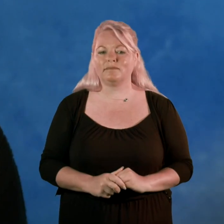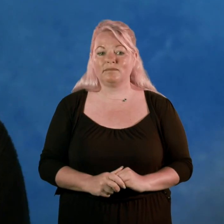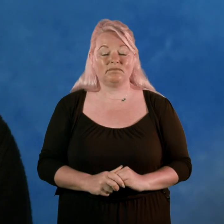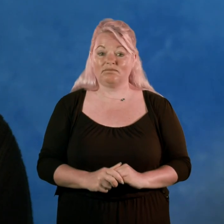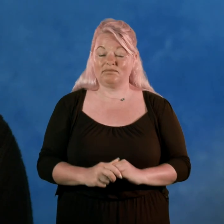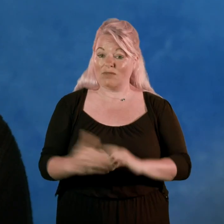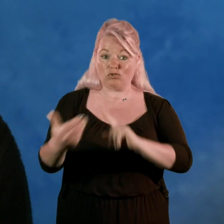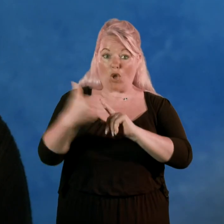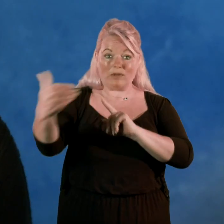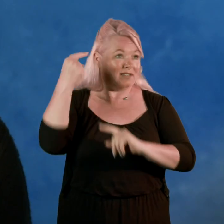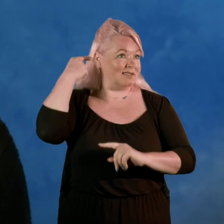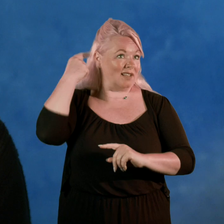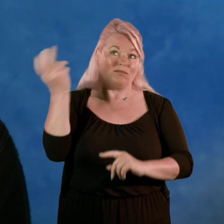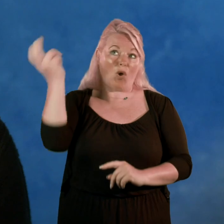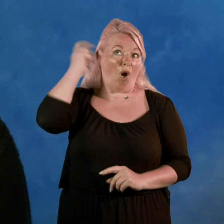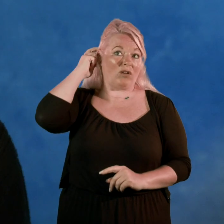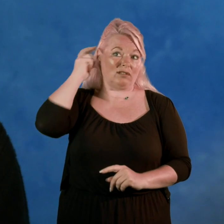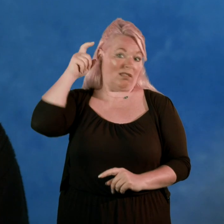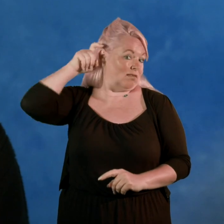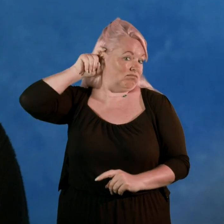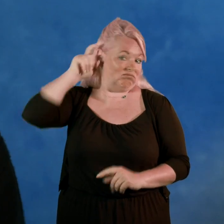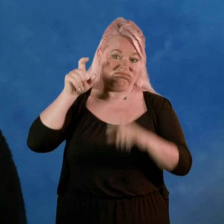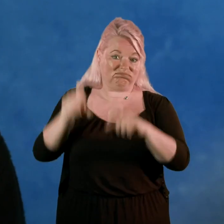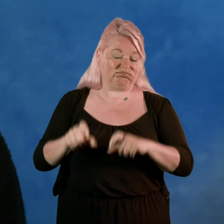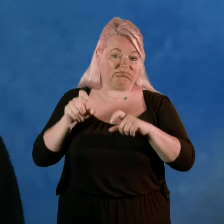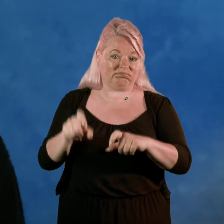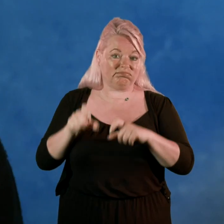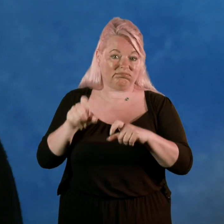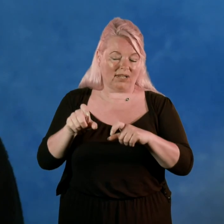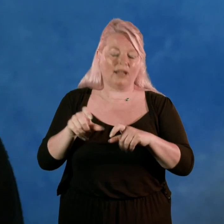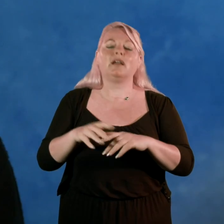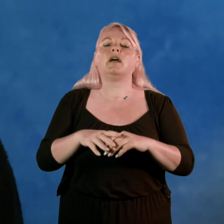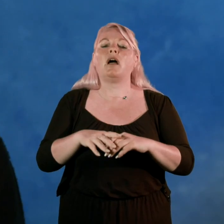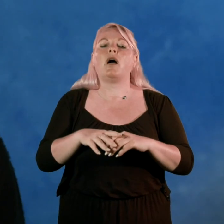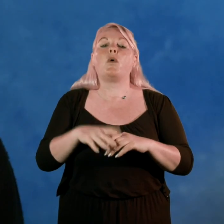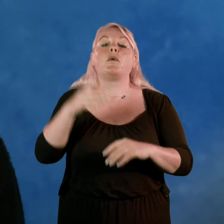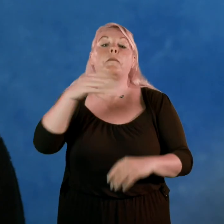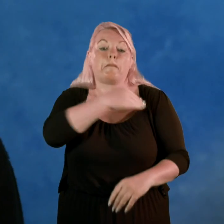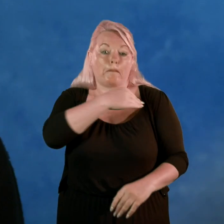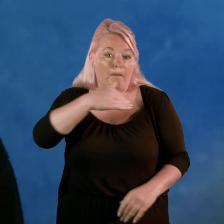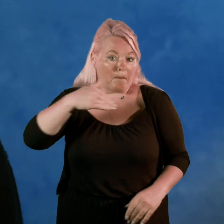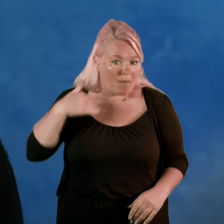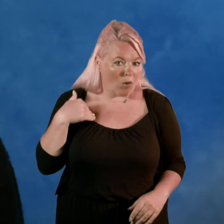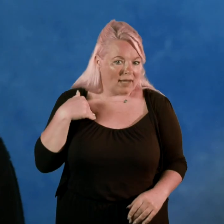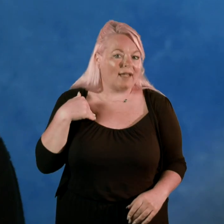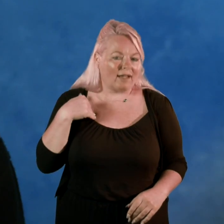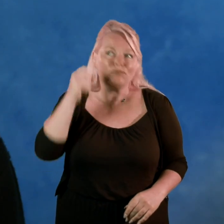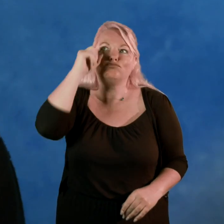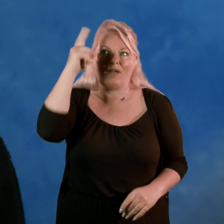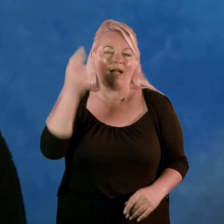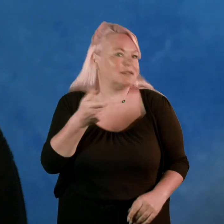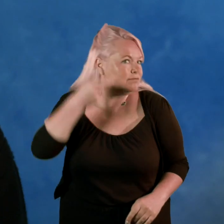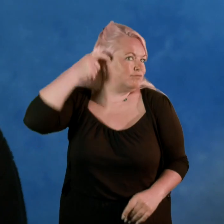but I hardly notice it's there once it's on. The only time that I'm aware of it is when I put it on first thing in the